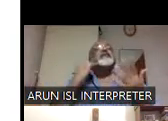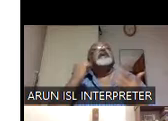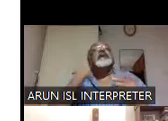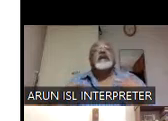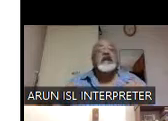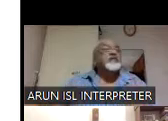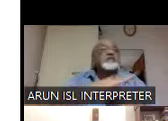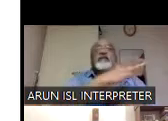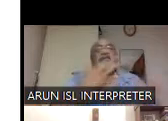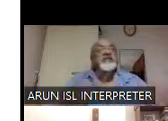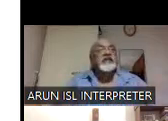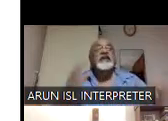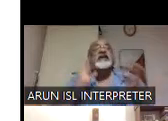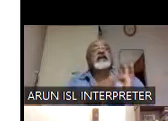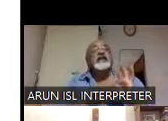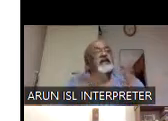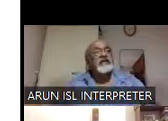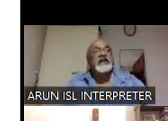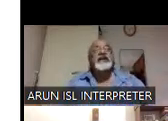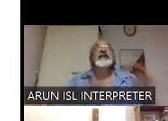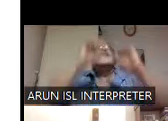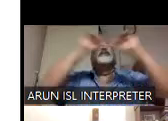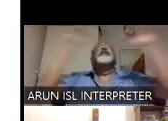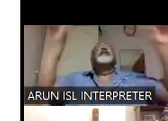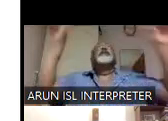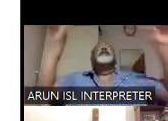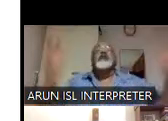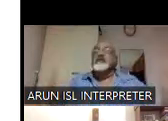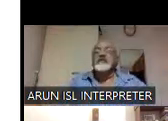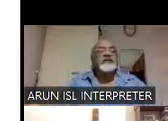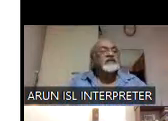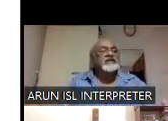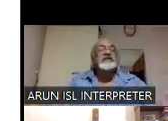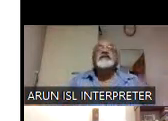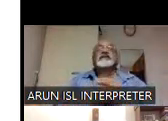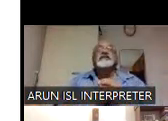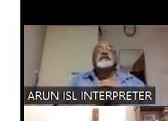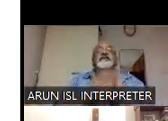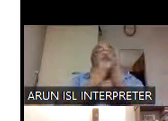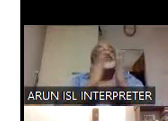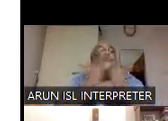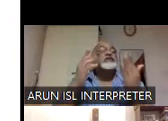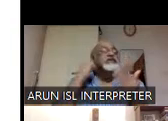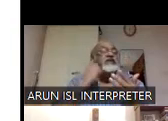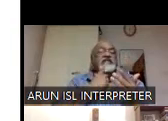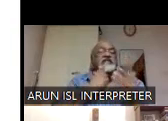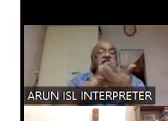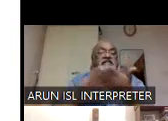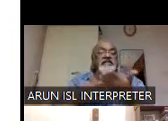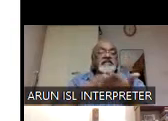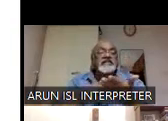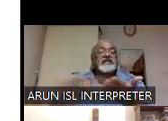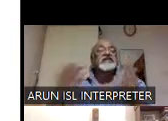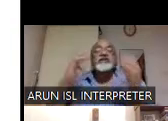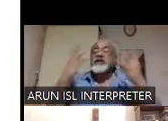ramps, lack of signages for the hearing impaired, lack of books in alternate print in the